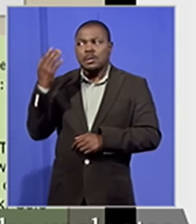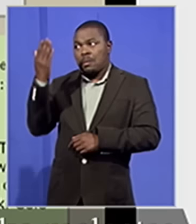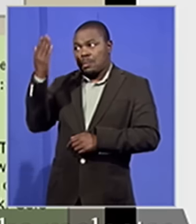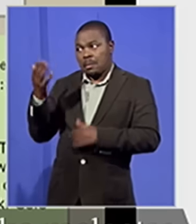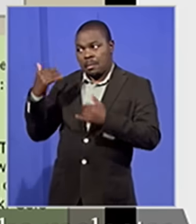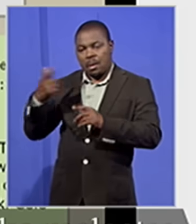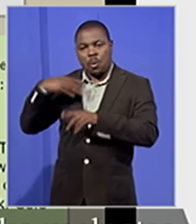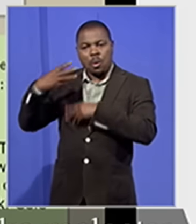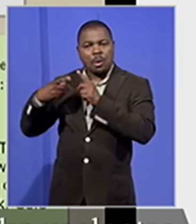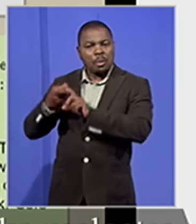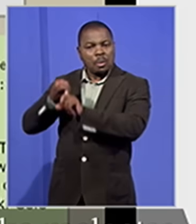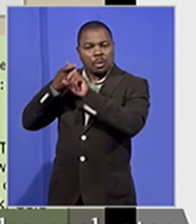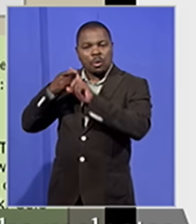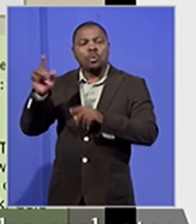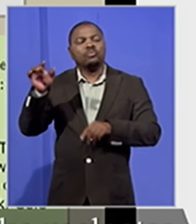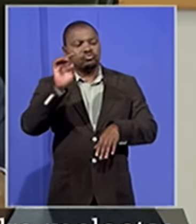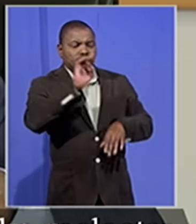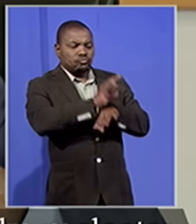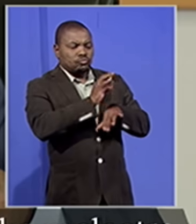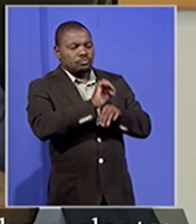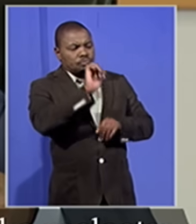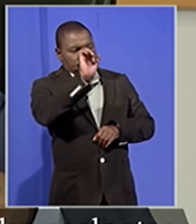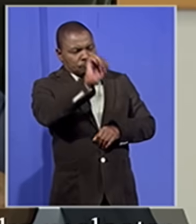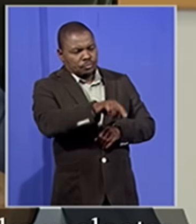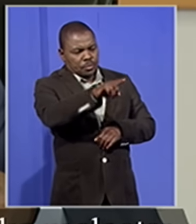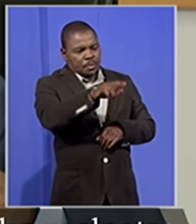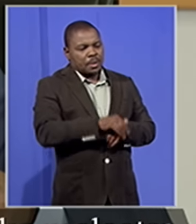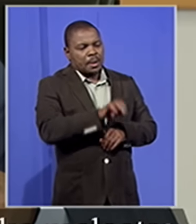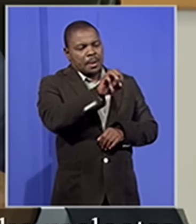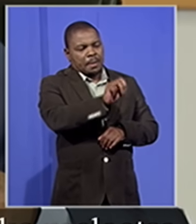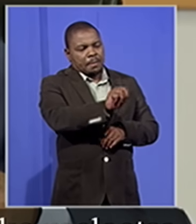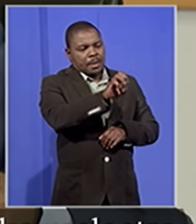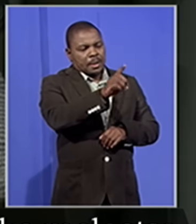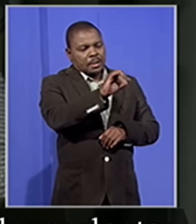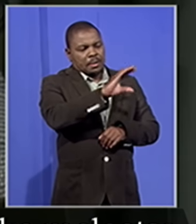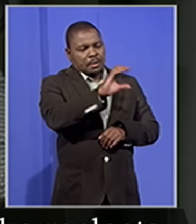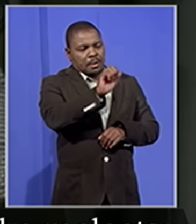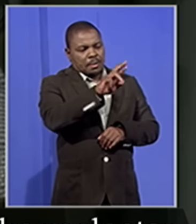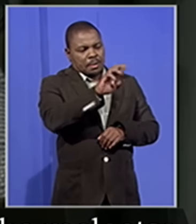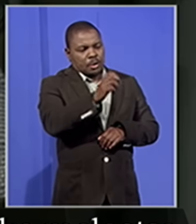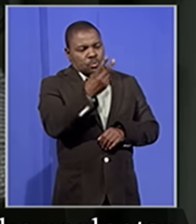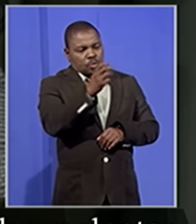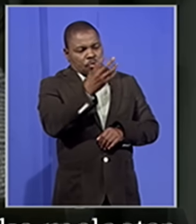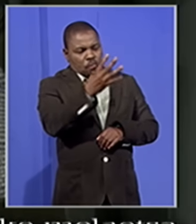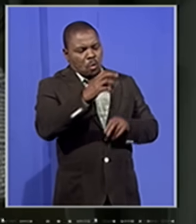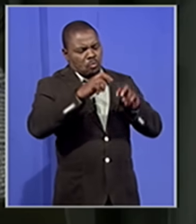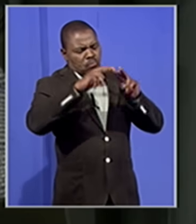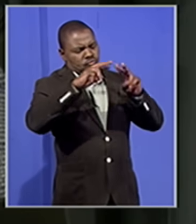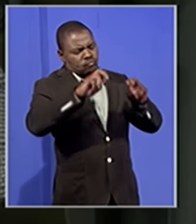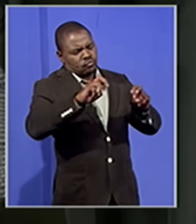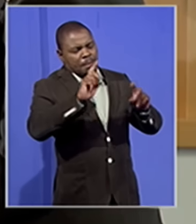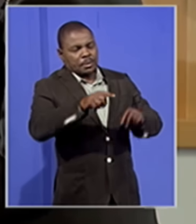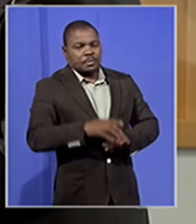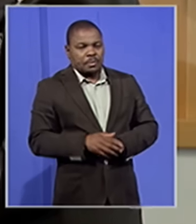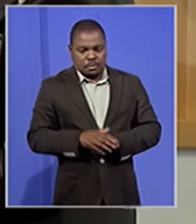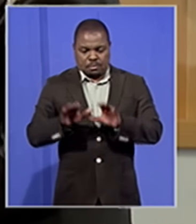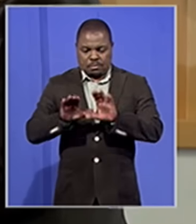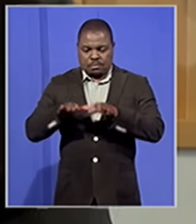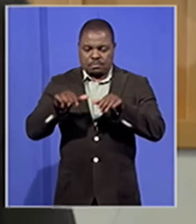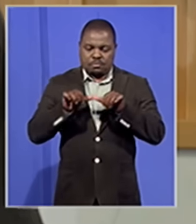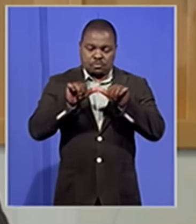le kgothalleditseng hore kontraka ya Medicare 24 e phenyekollwe. Commission e tswela pele